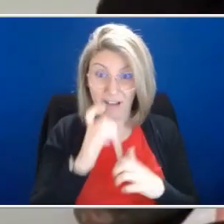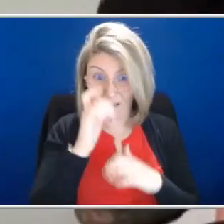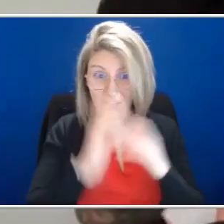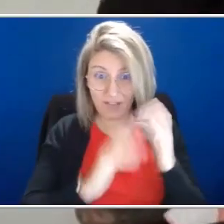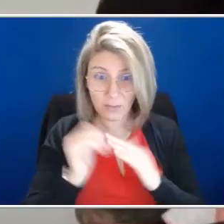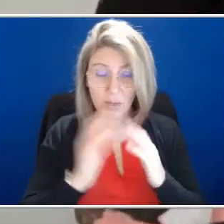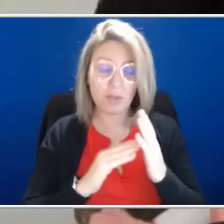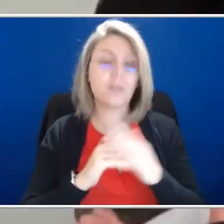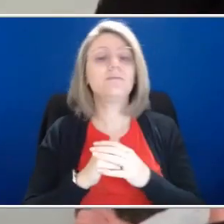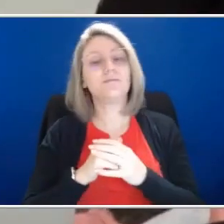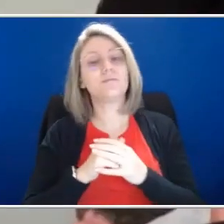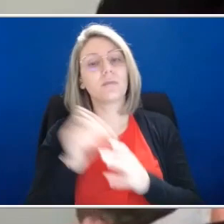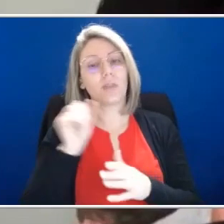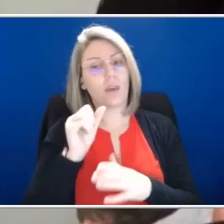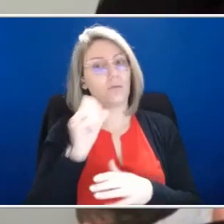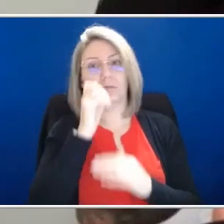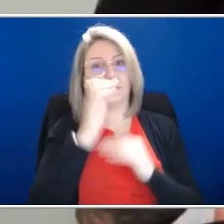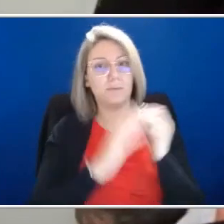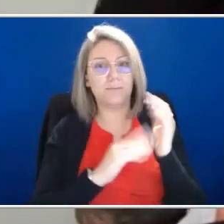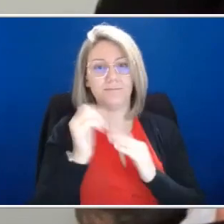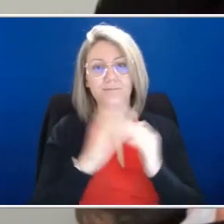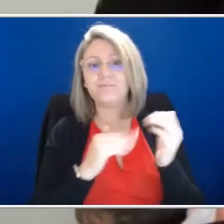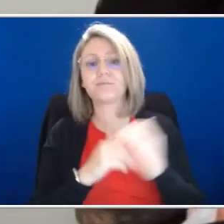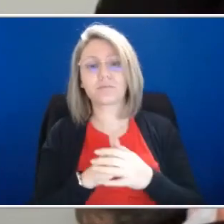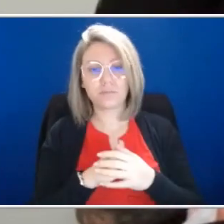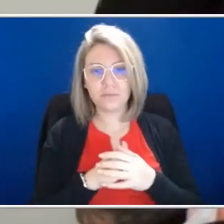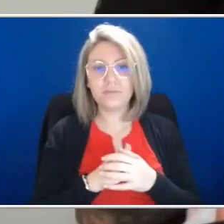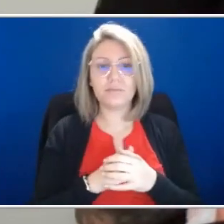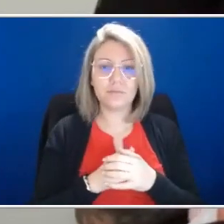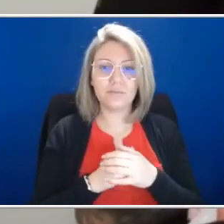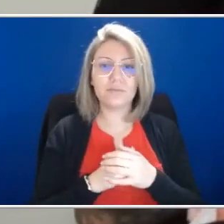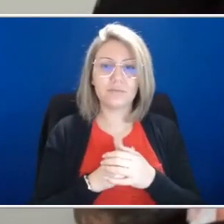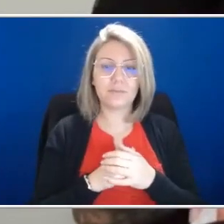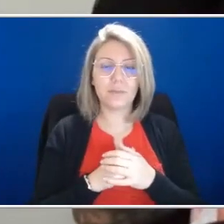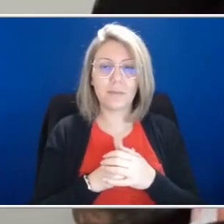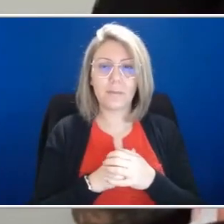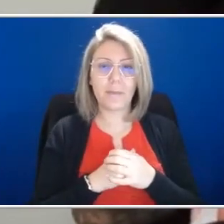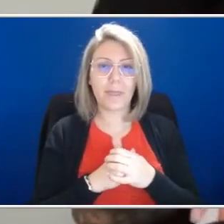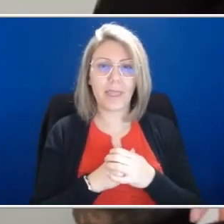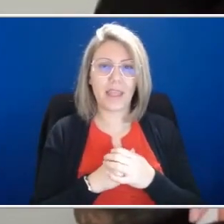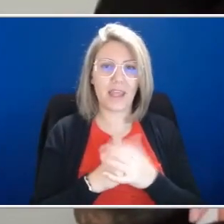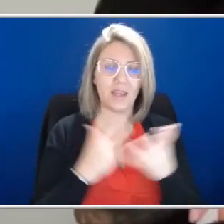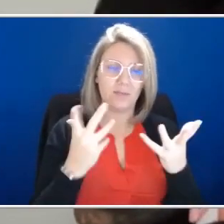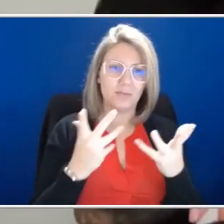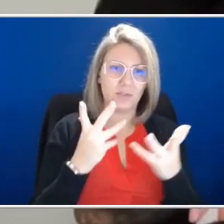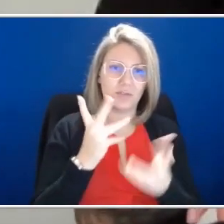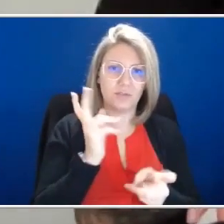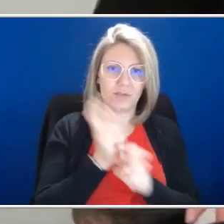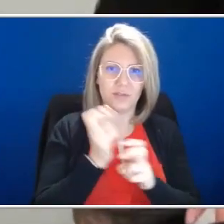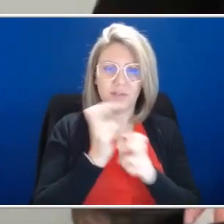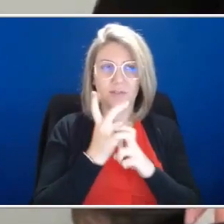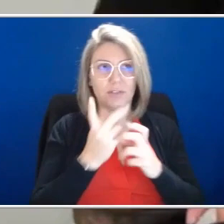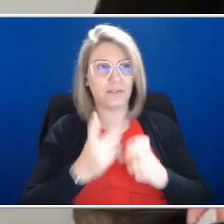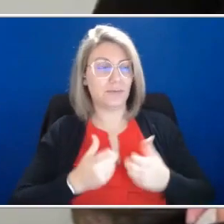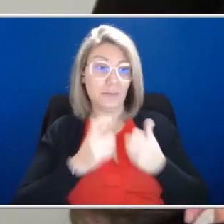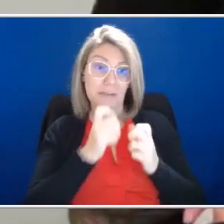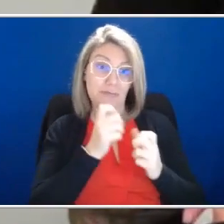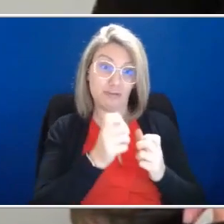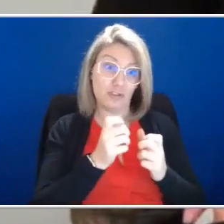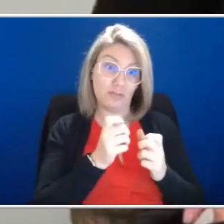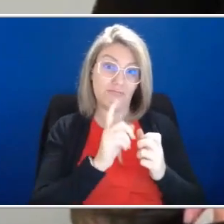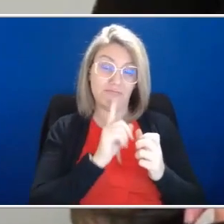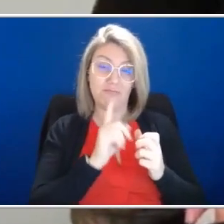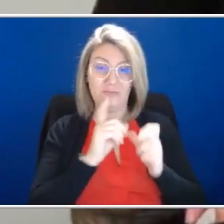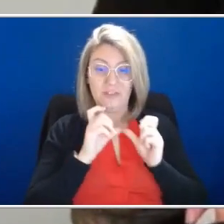Yeah, it was very uncomfortable and definitely a learning curve, just trying to live like that. So I was very grateful when